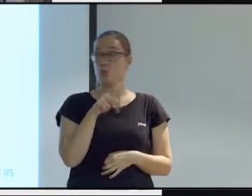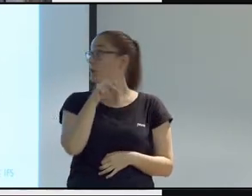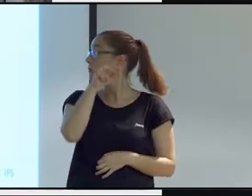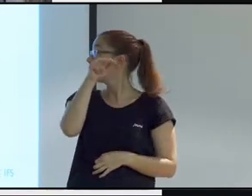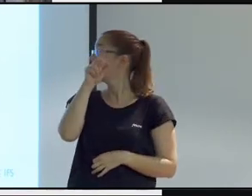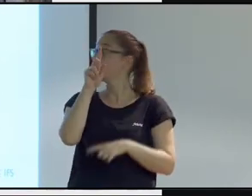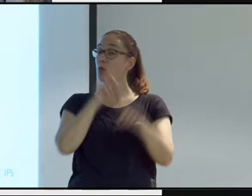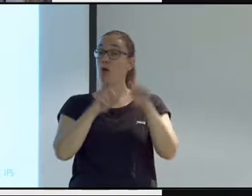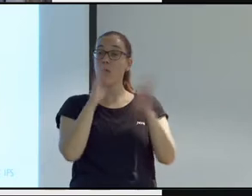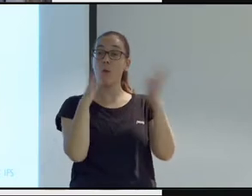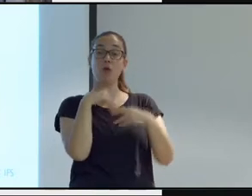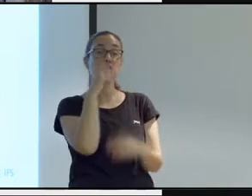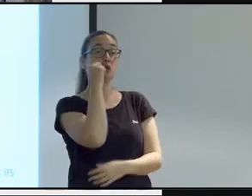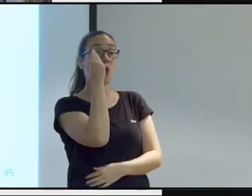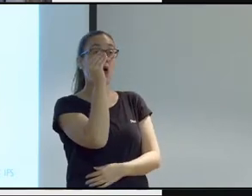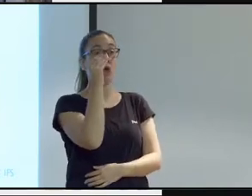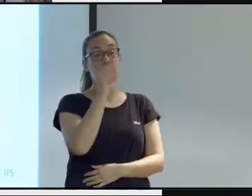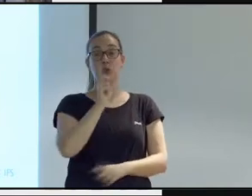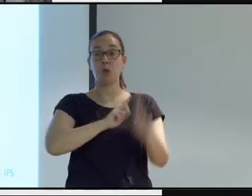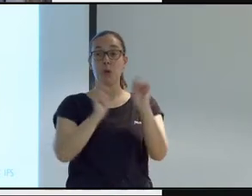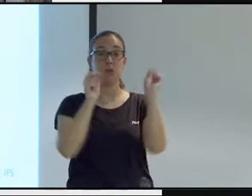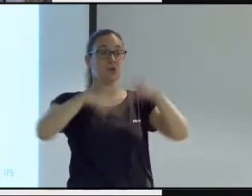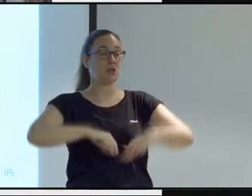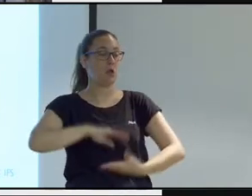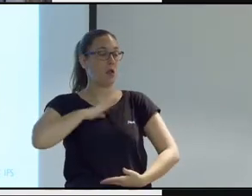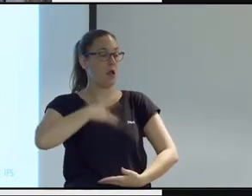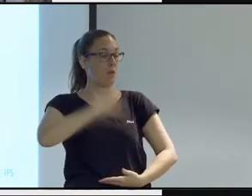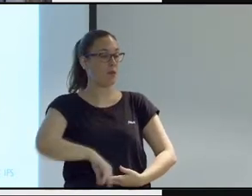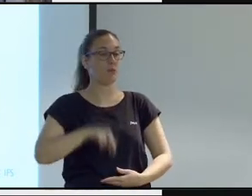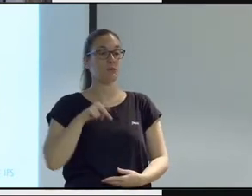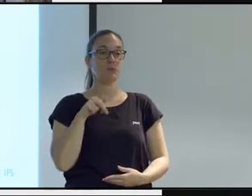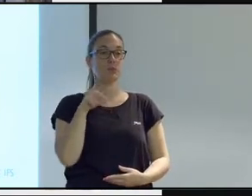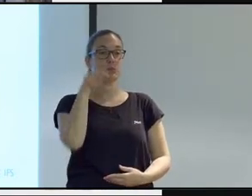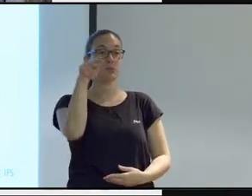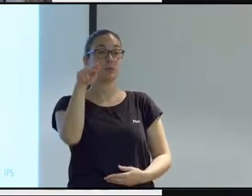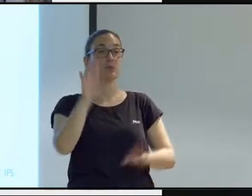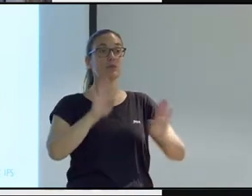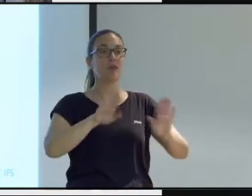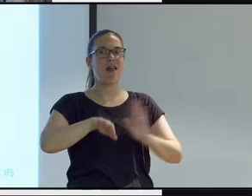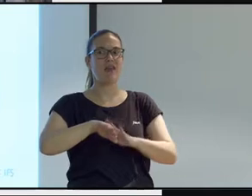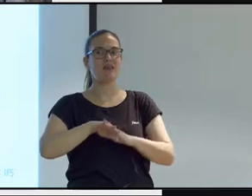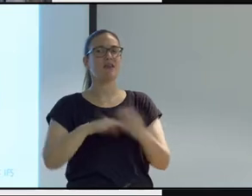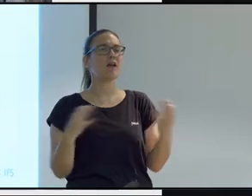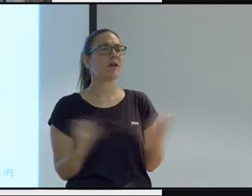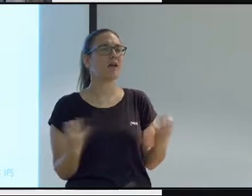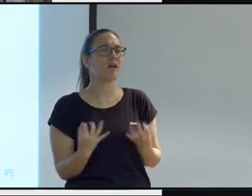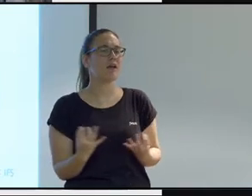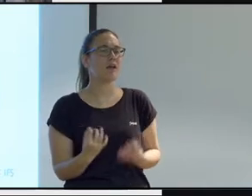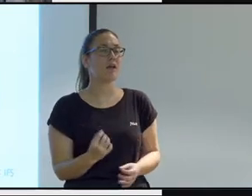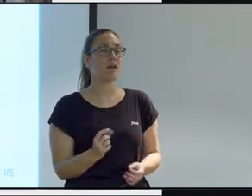up, a young man can walk up with no problem at all, and on the right-hand